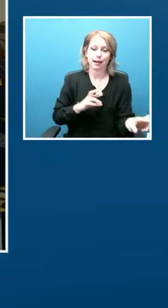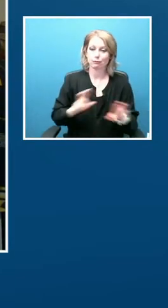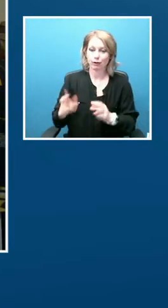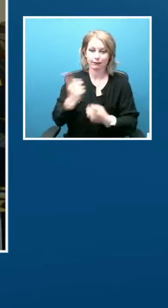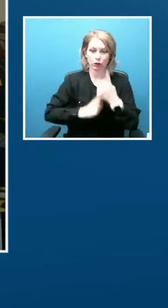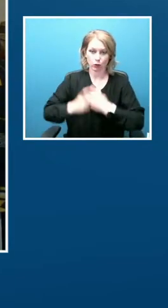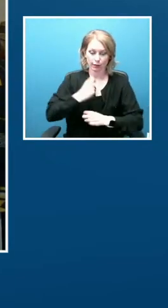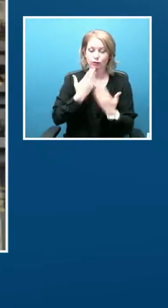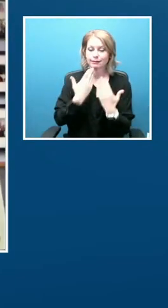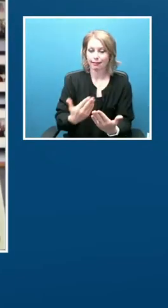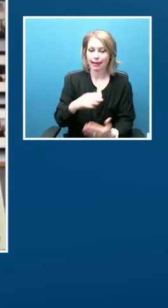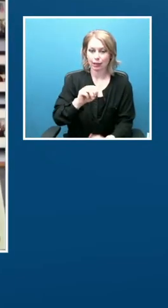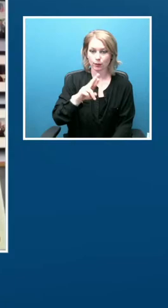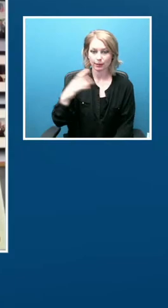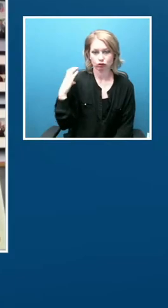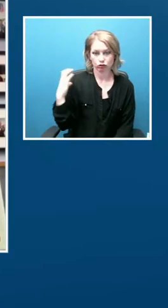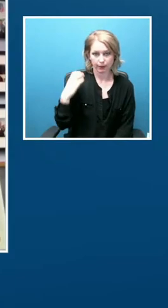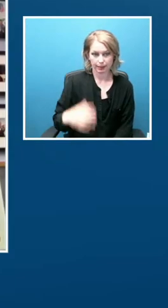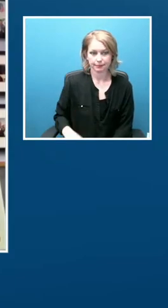Chairman.